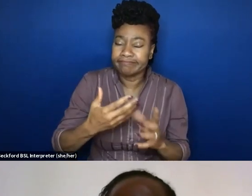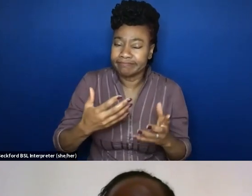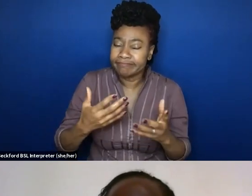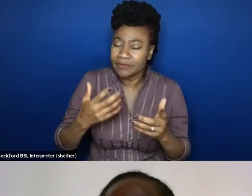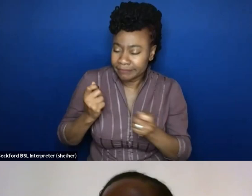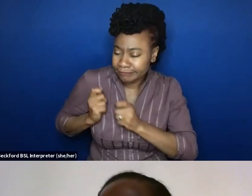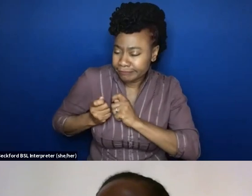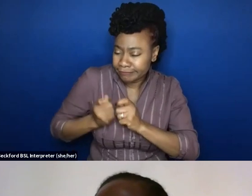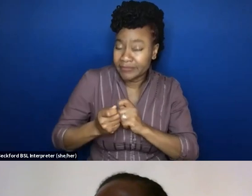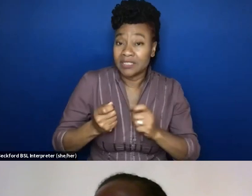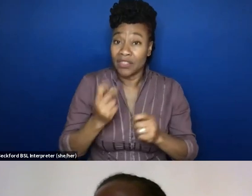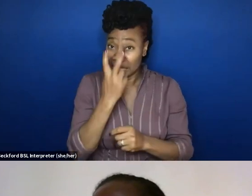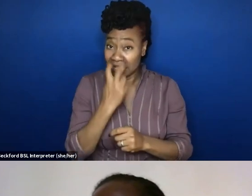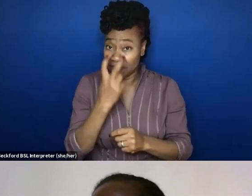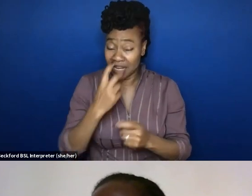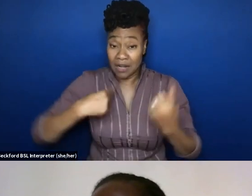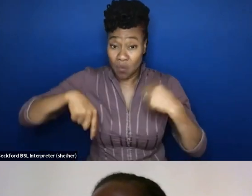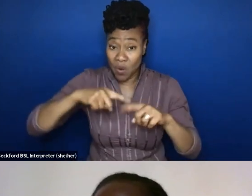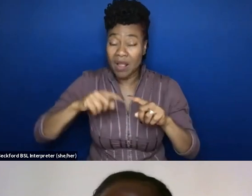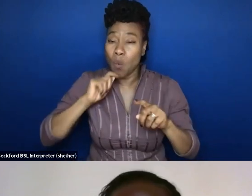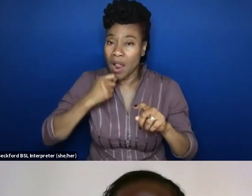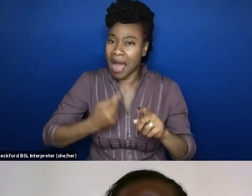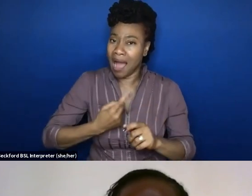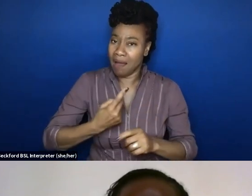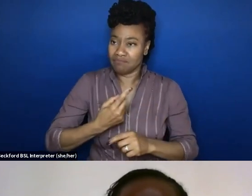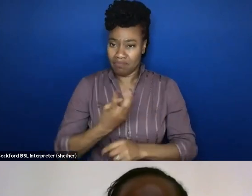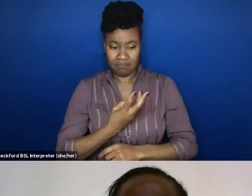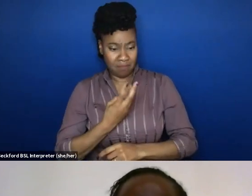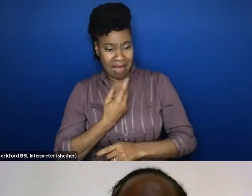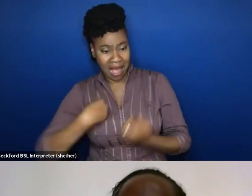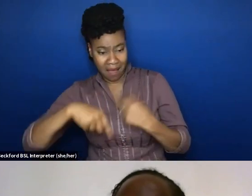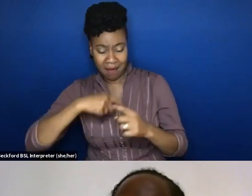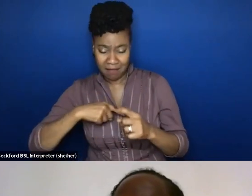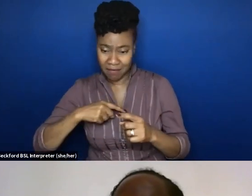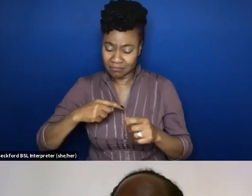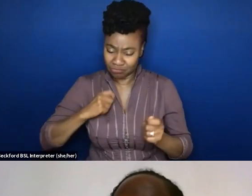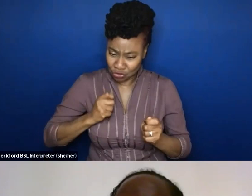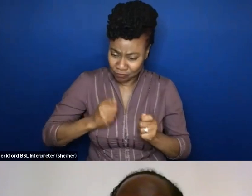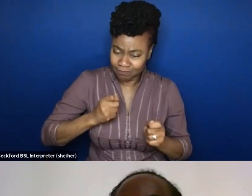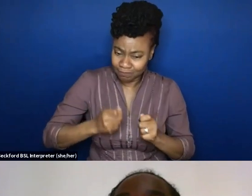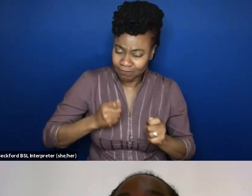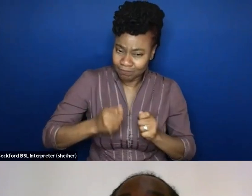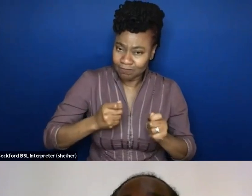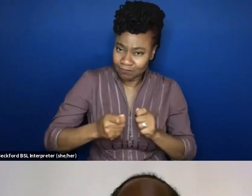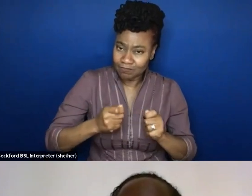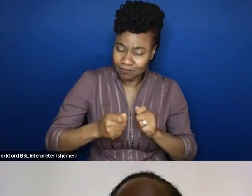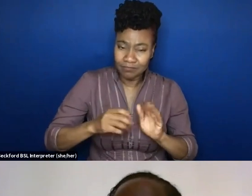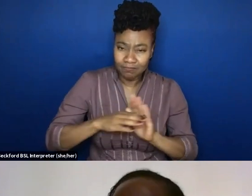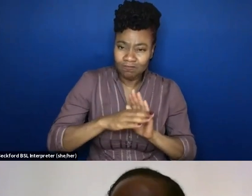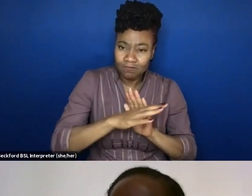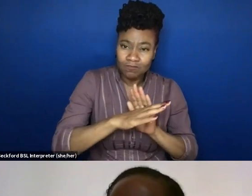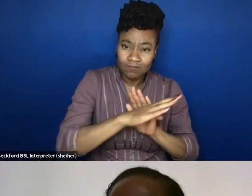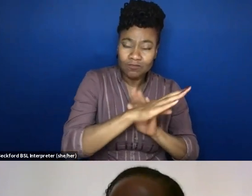little journey throughout the evening tonight. And so I thought a good place to start, or a helpful place to